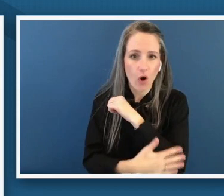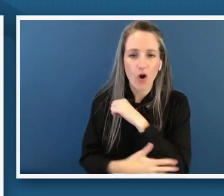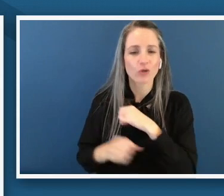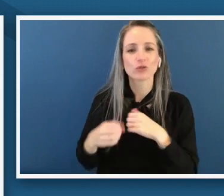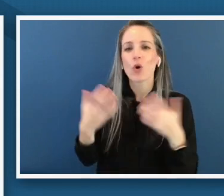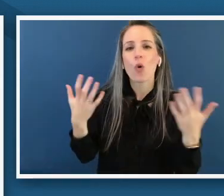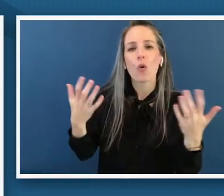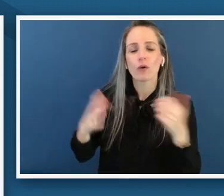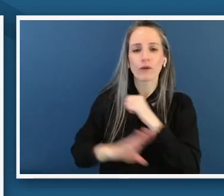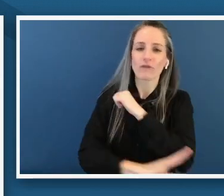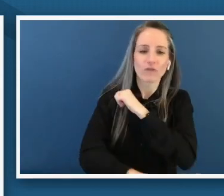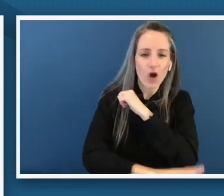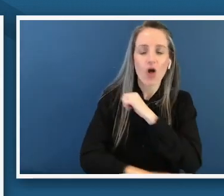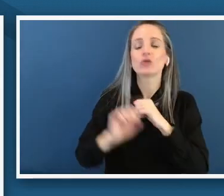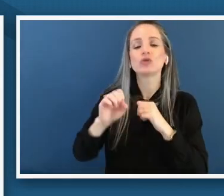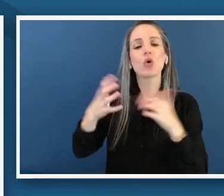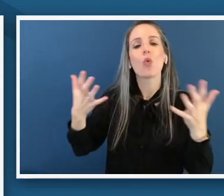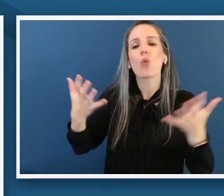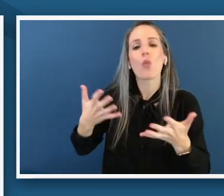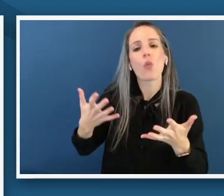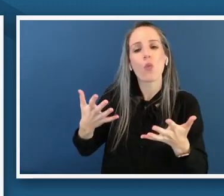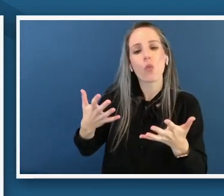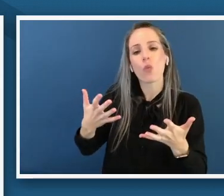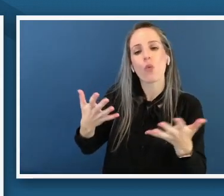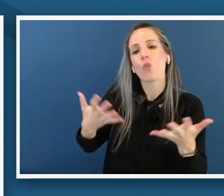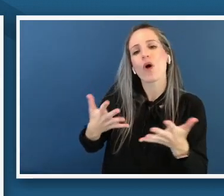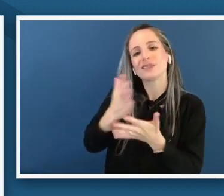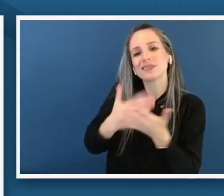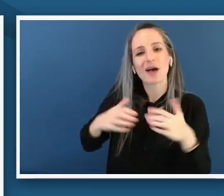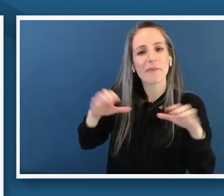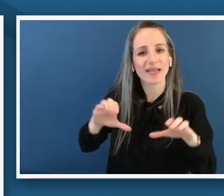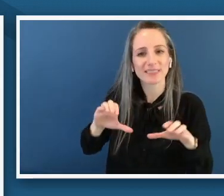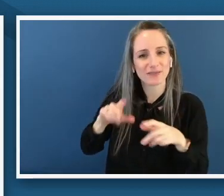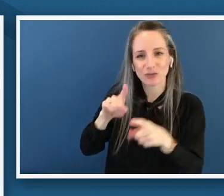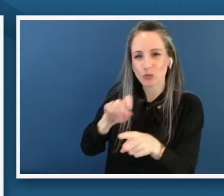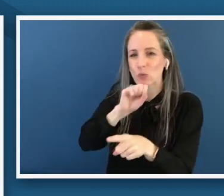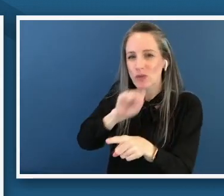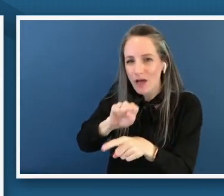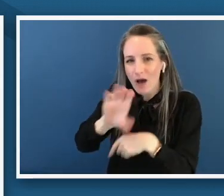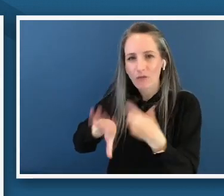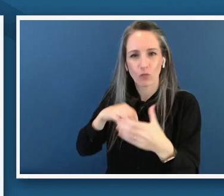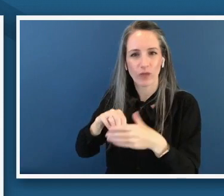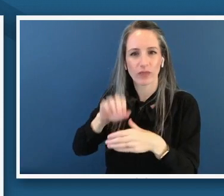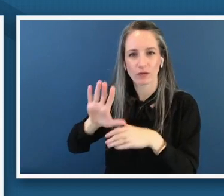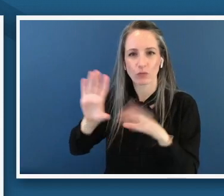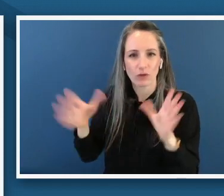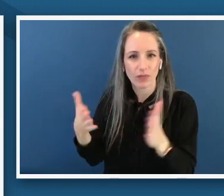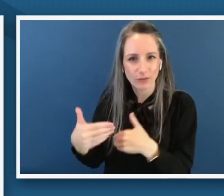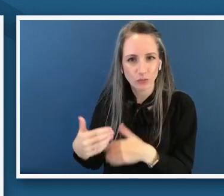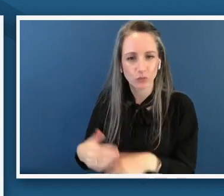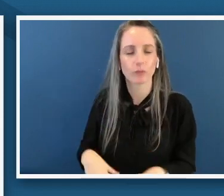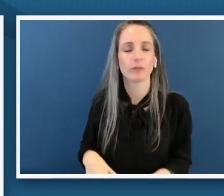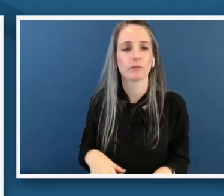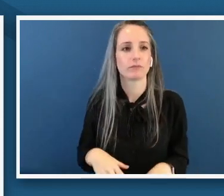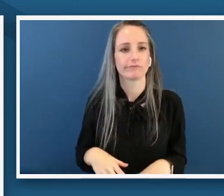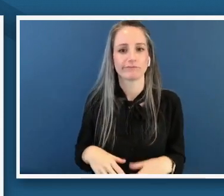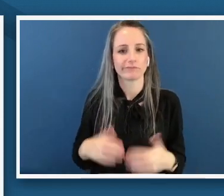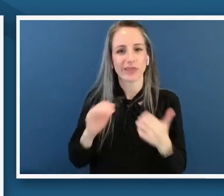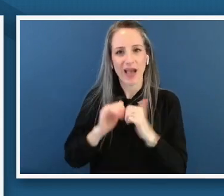specific activities, projects that you have found really effective in getting kids to share their